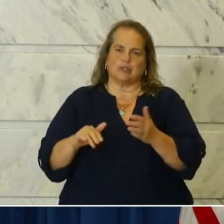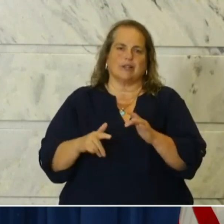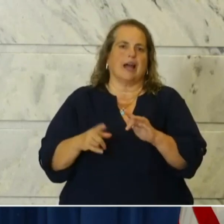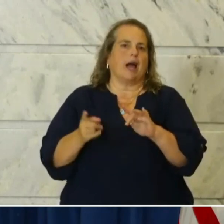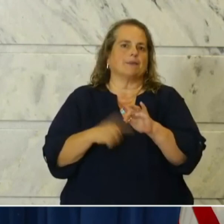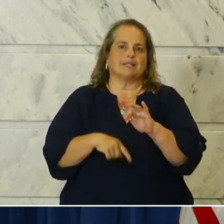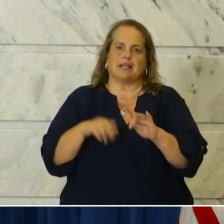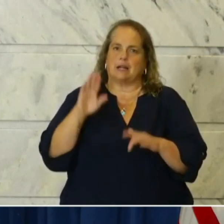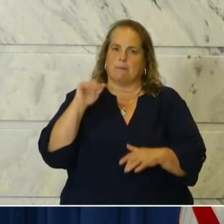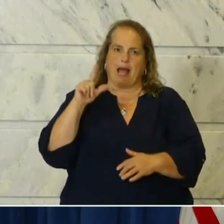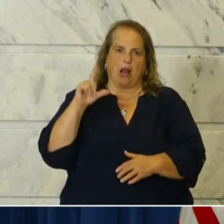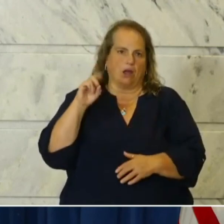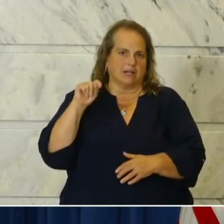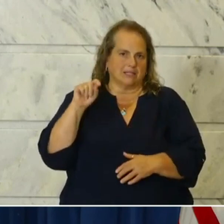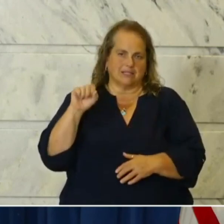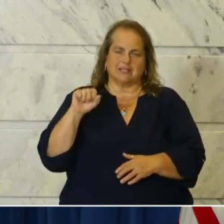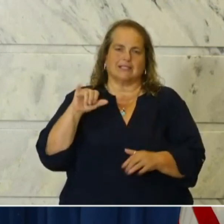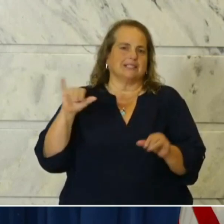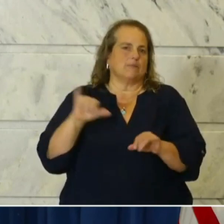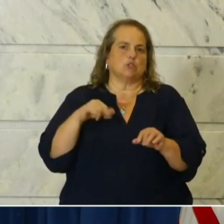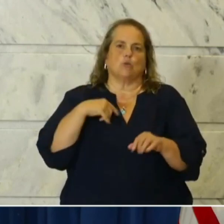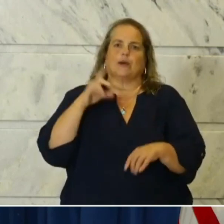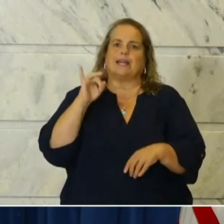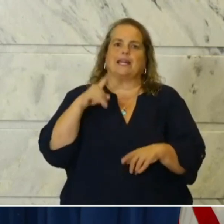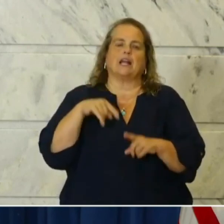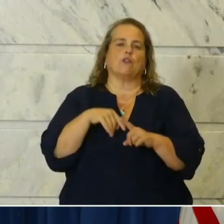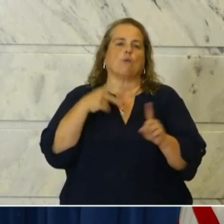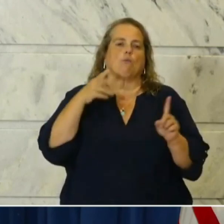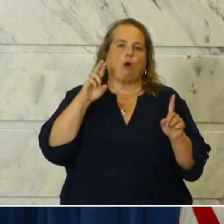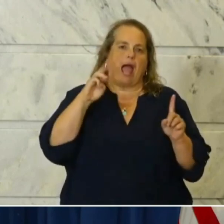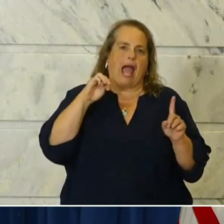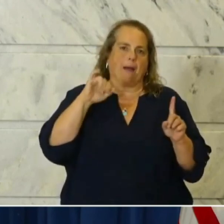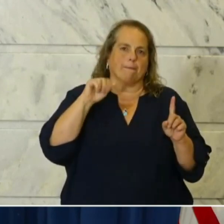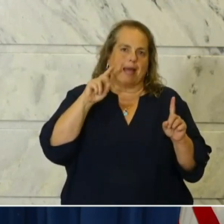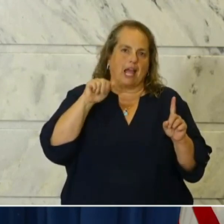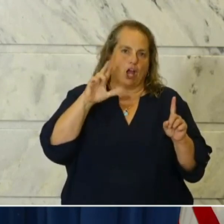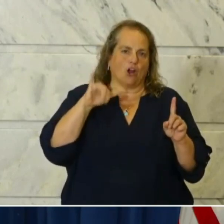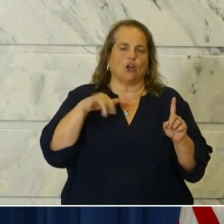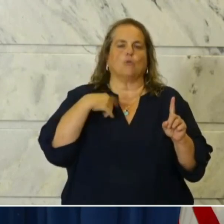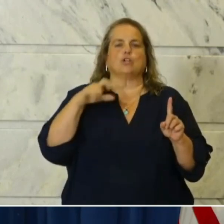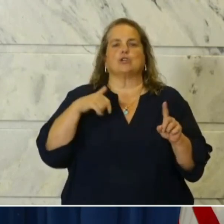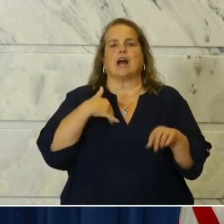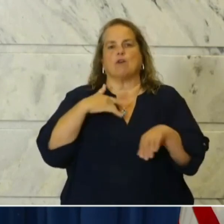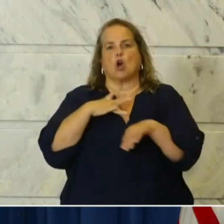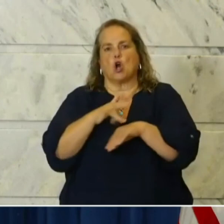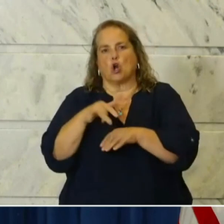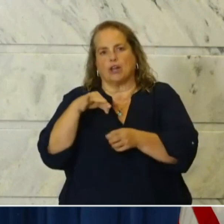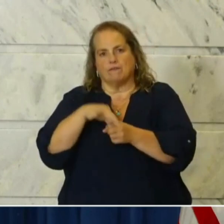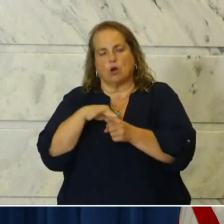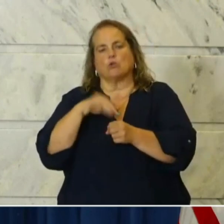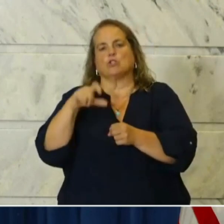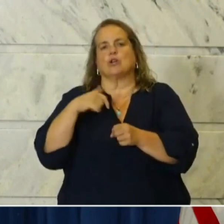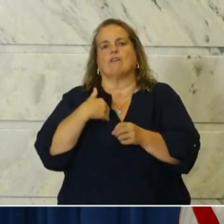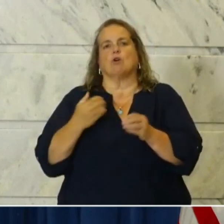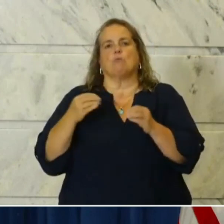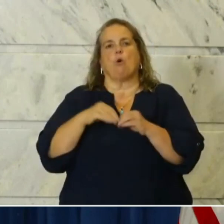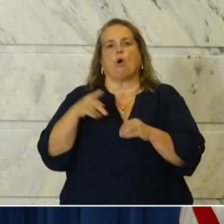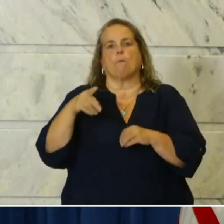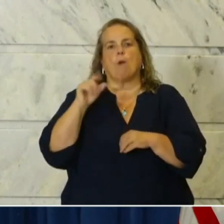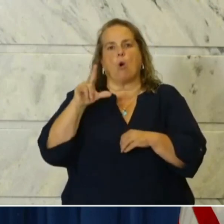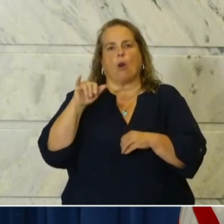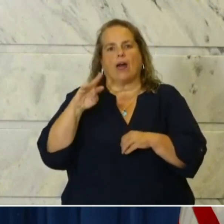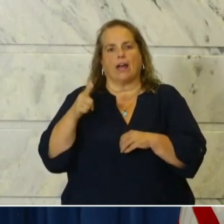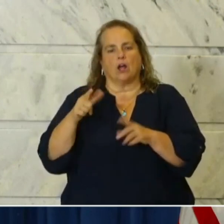we did in the primary. I believe that we ought to have early voting. I believe that we should have more polling locations open this time